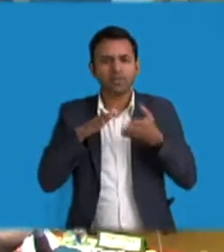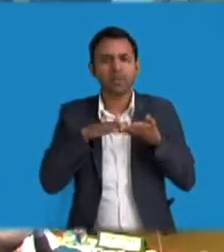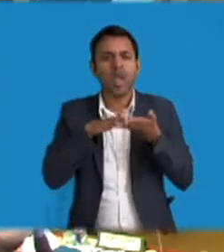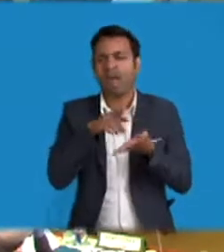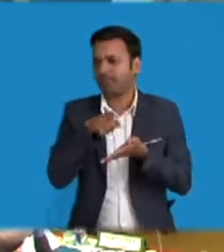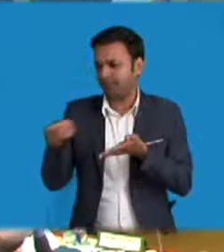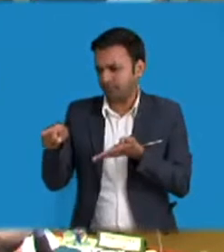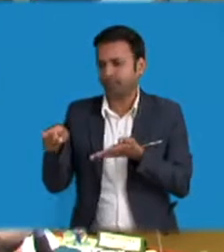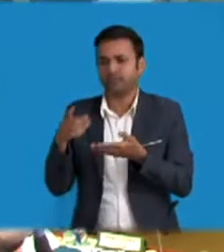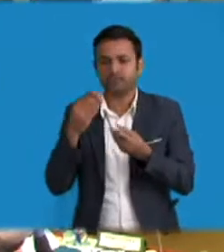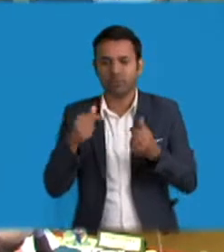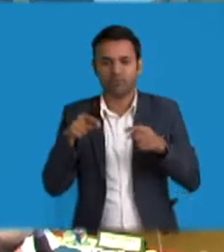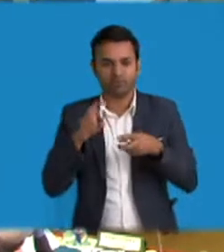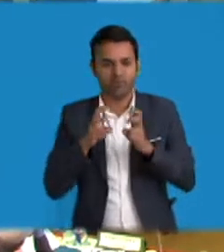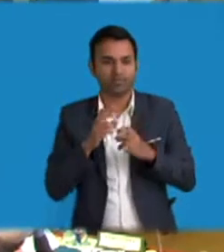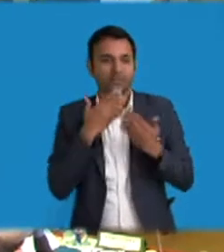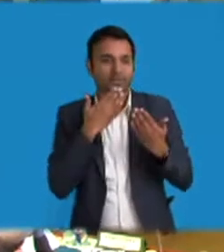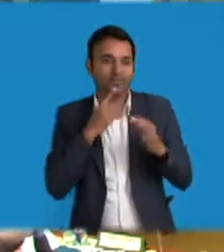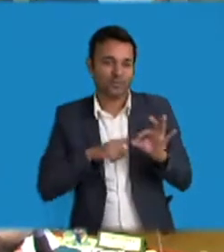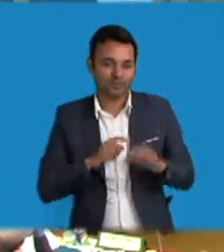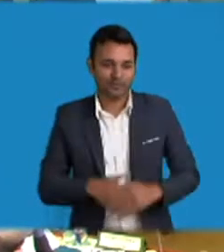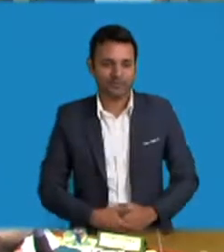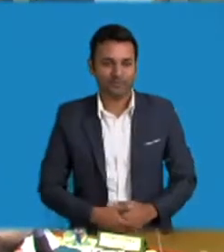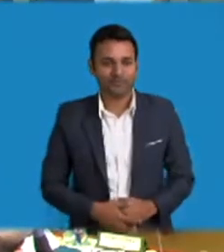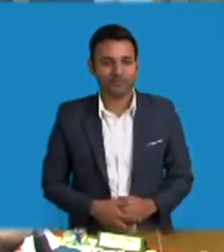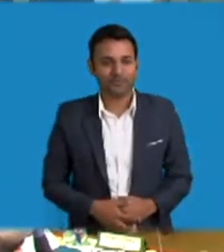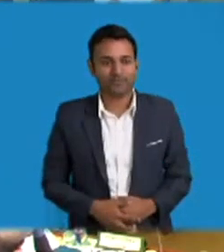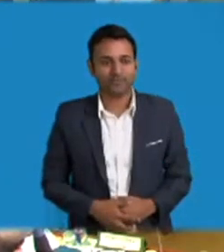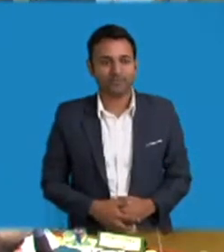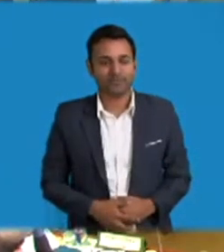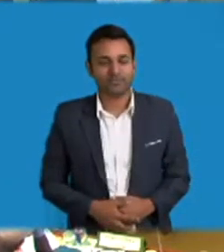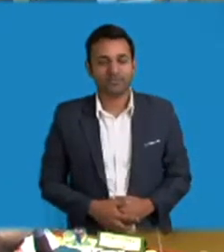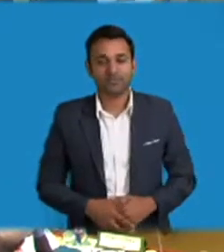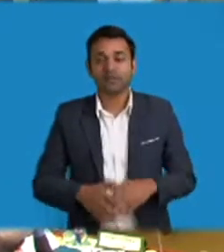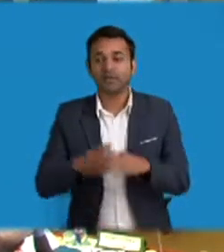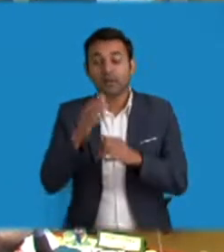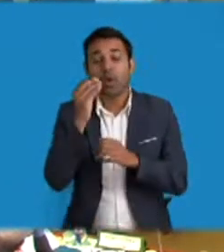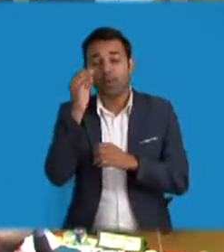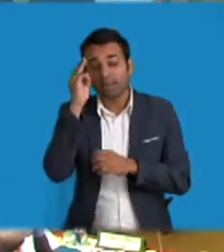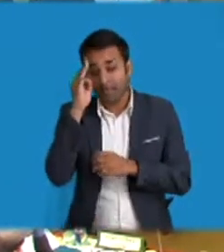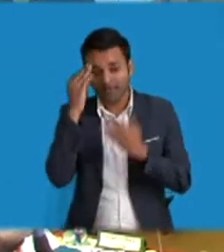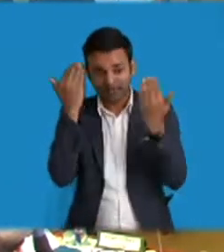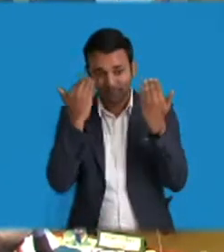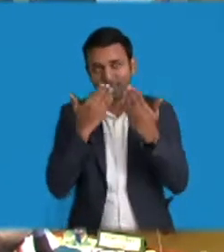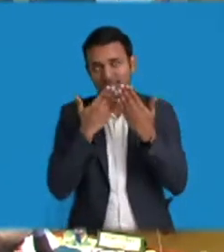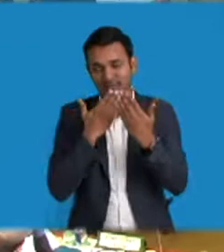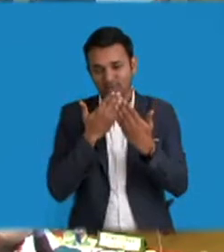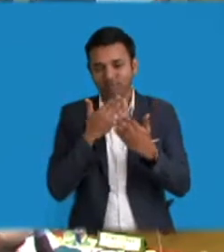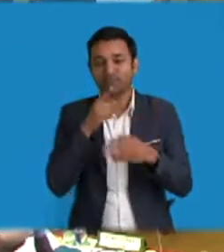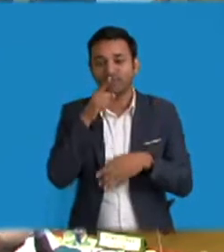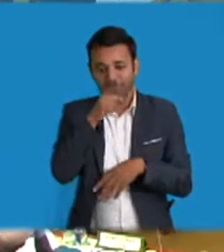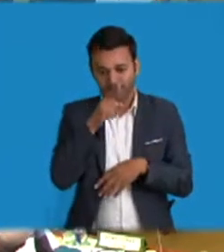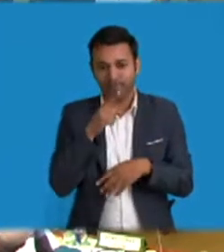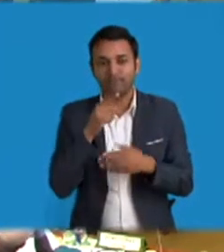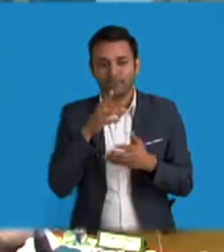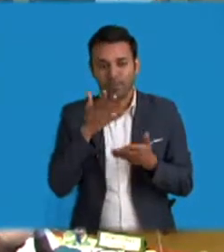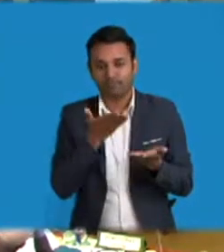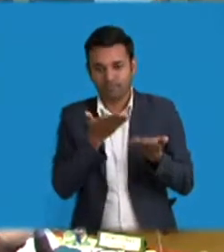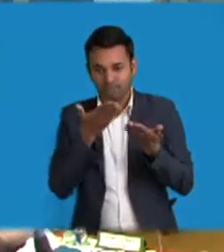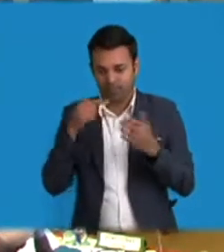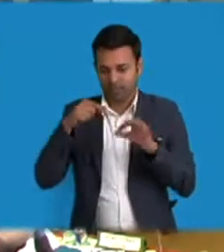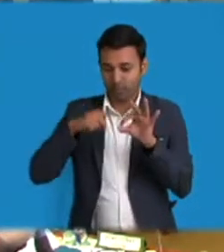Arts. Madam Speaker, I want to thank the Honourable Member for raising this question. This is something that we